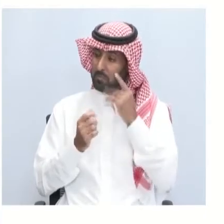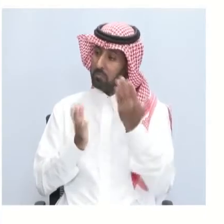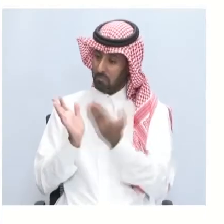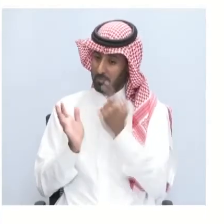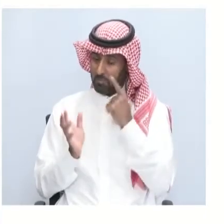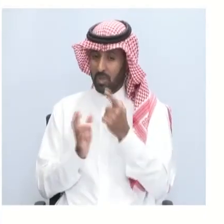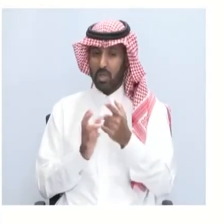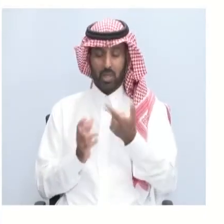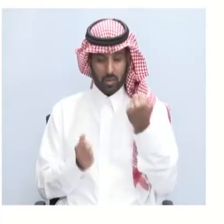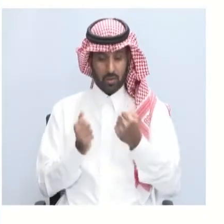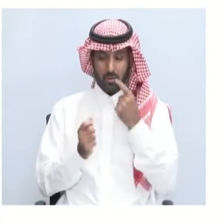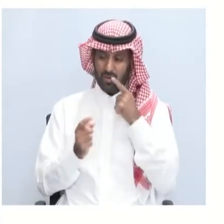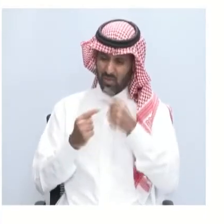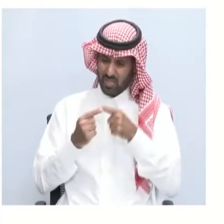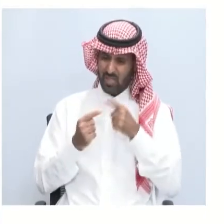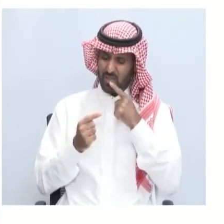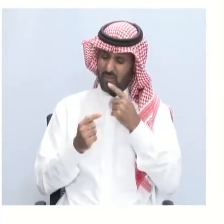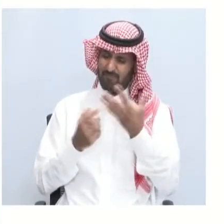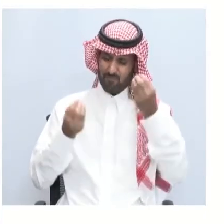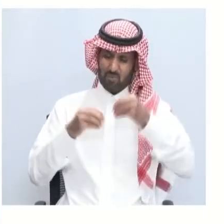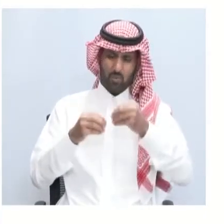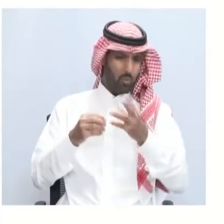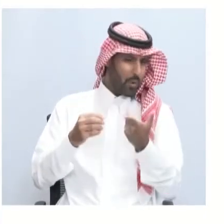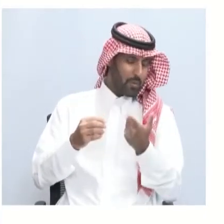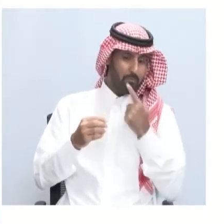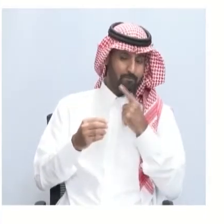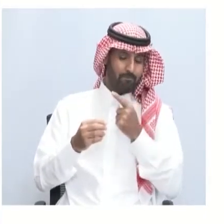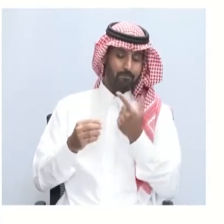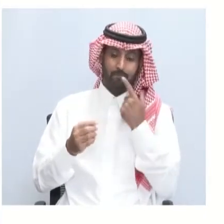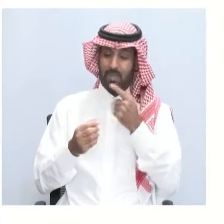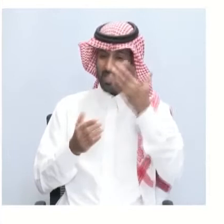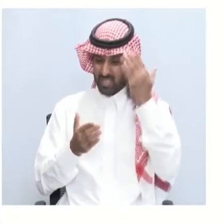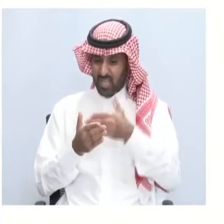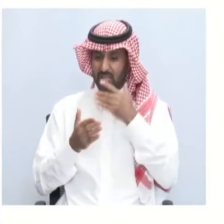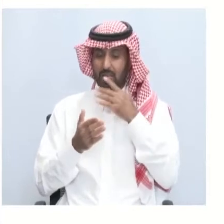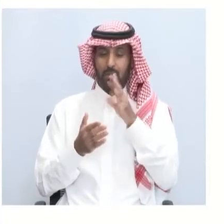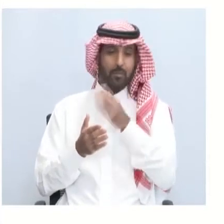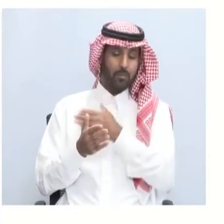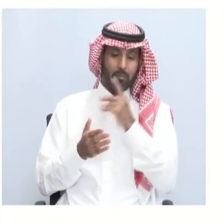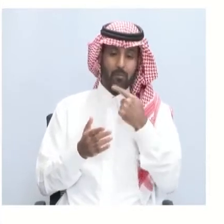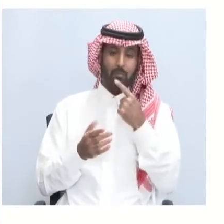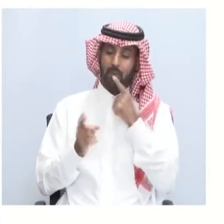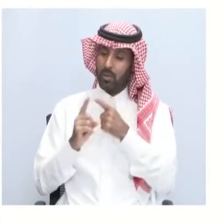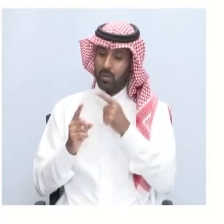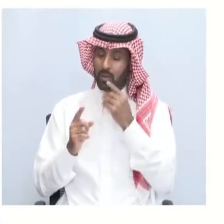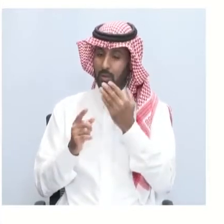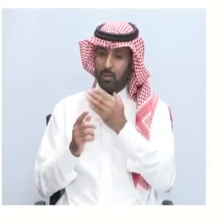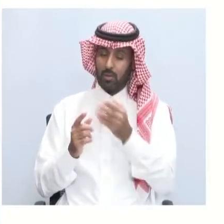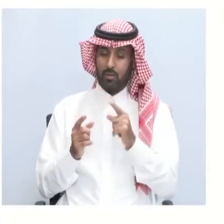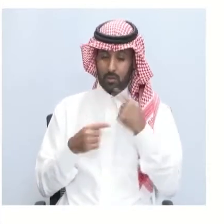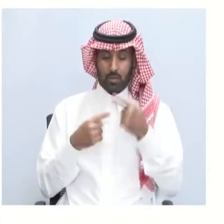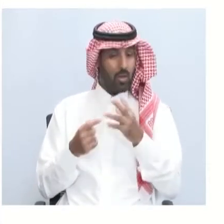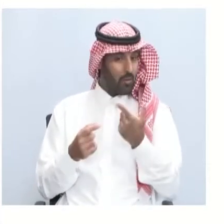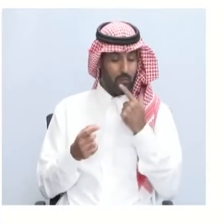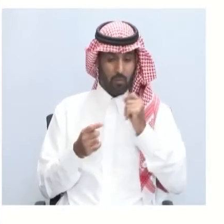as well as criticism for its content and some of the cutting comments made by presenters. It remains,